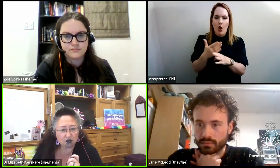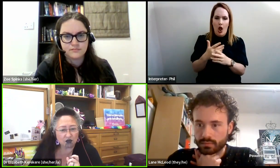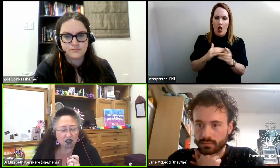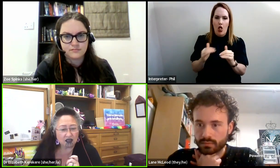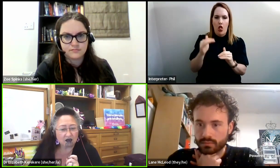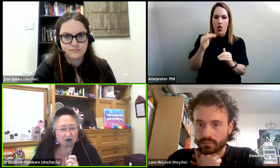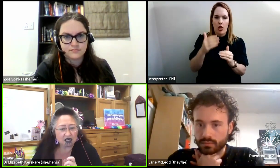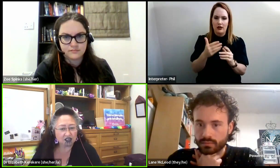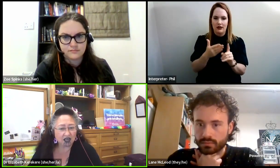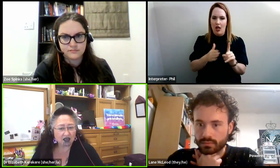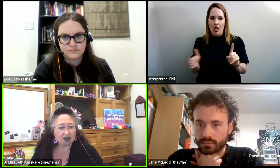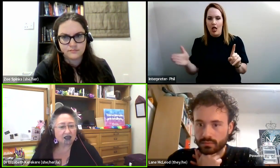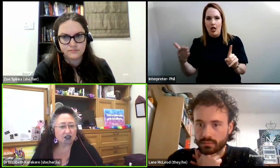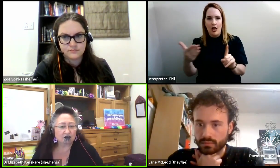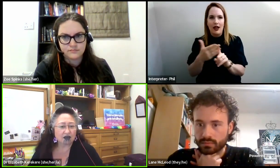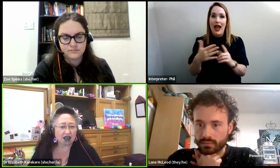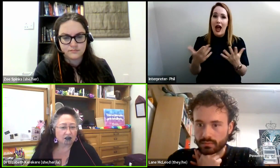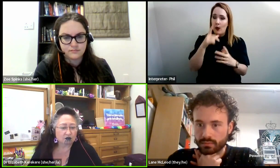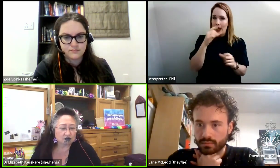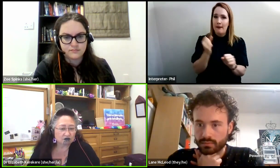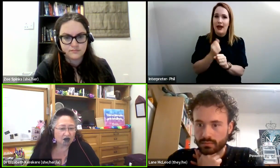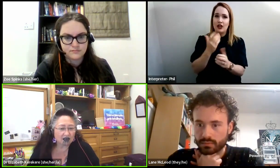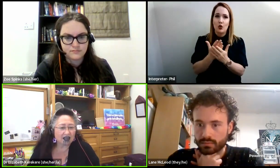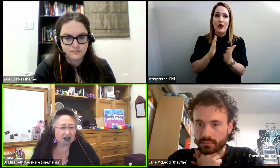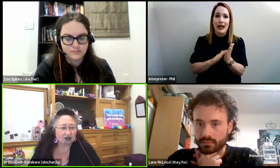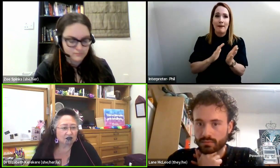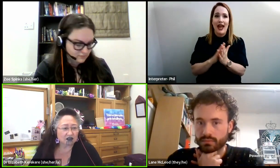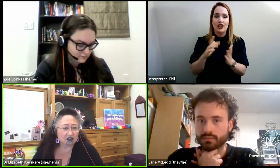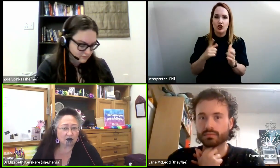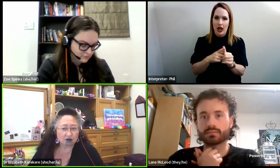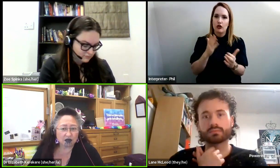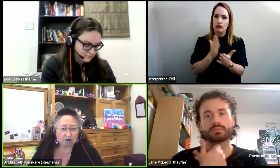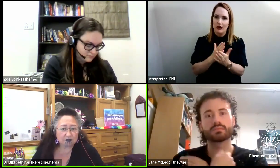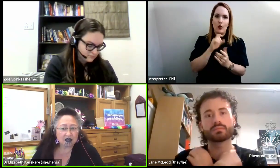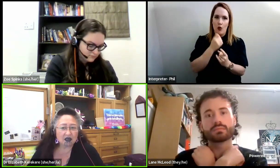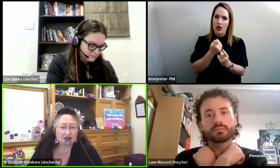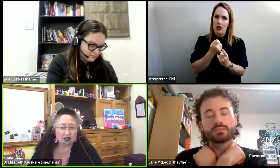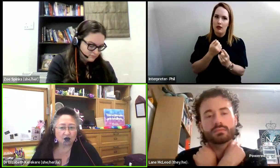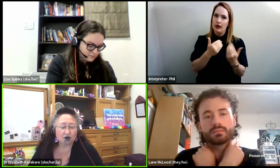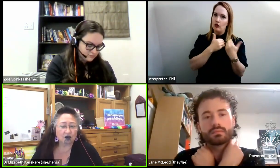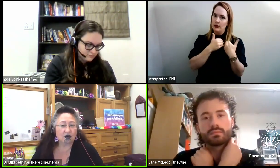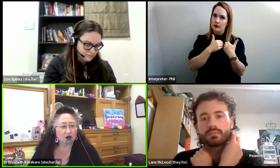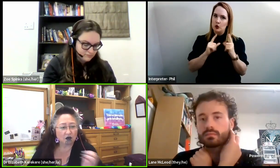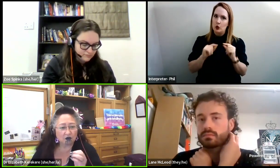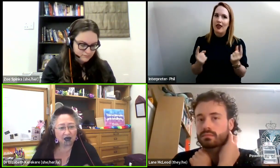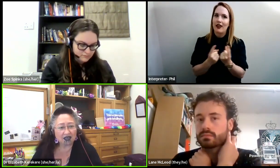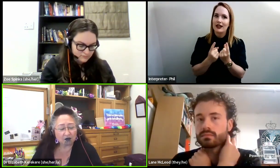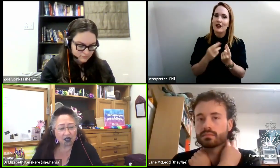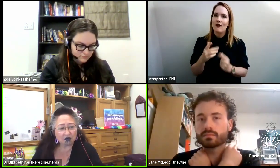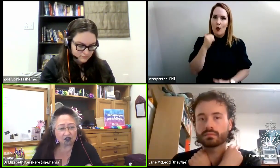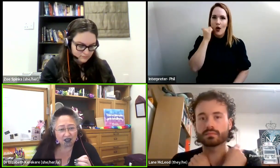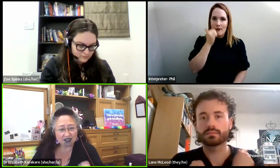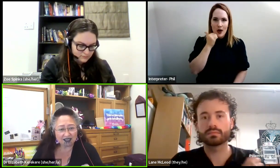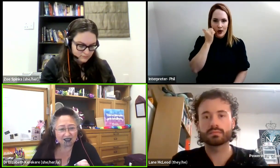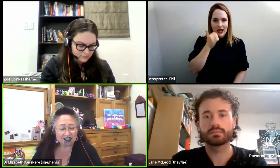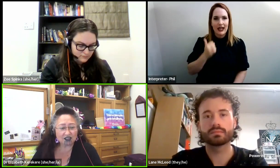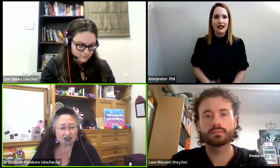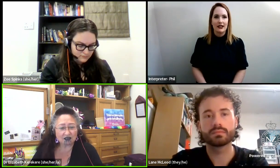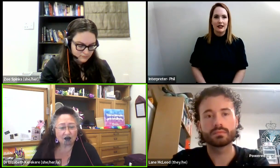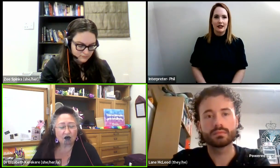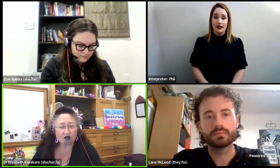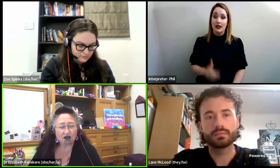make sure that the MHA is truly accountable to Māori and to Takatāpui? So when you're addressing